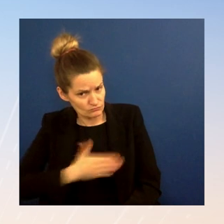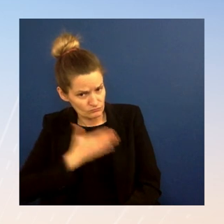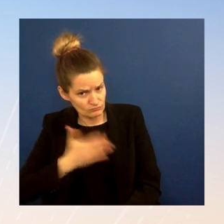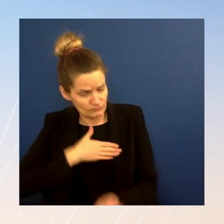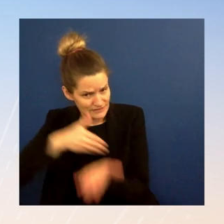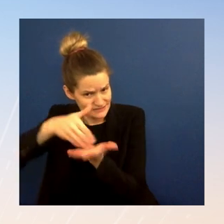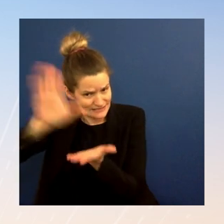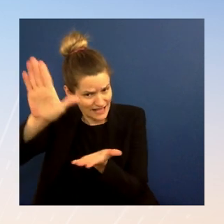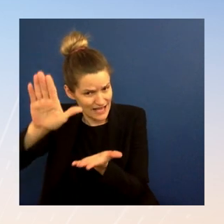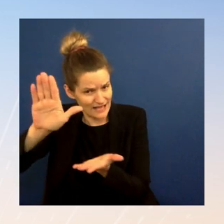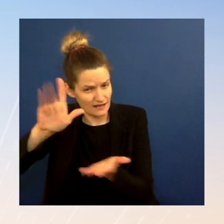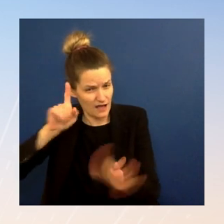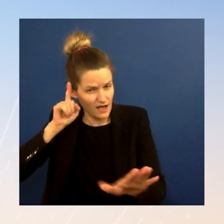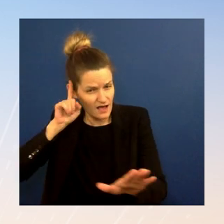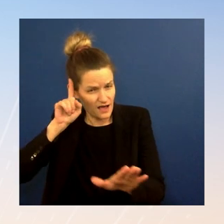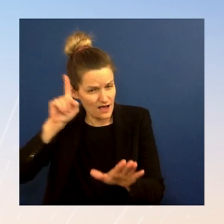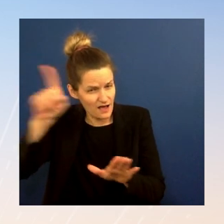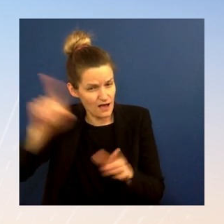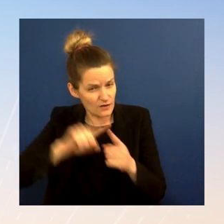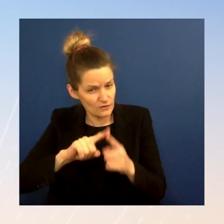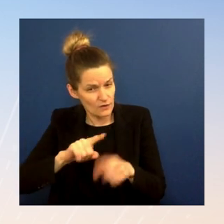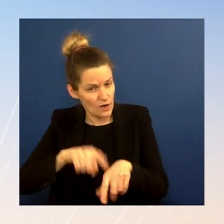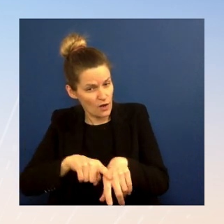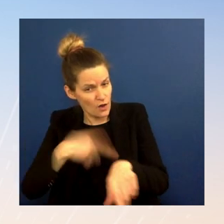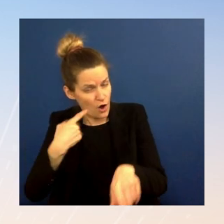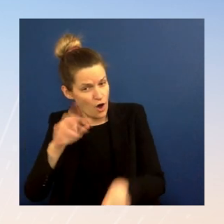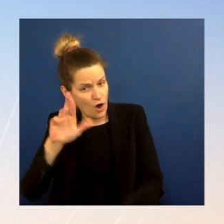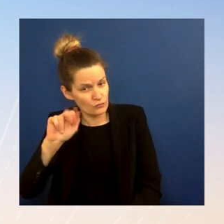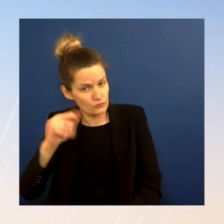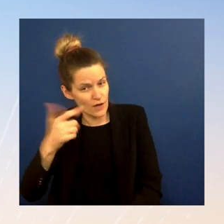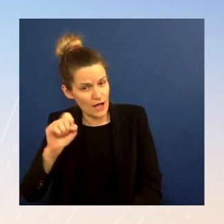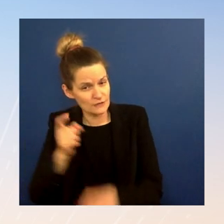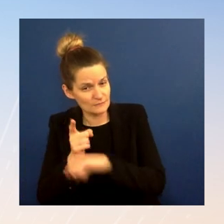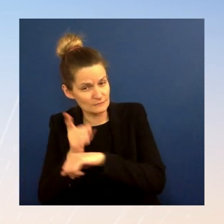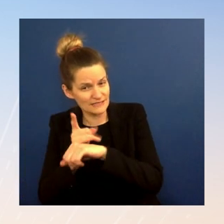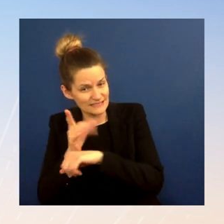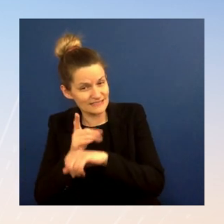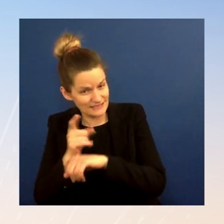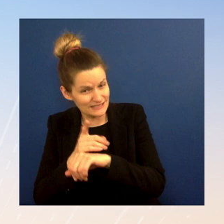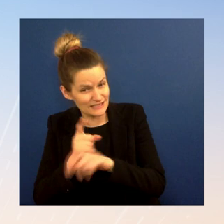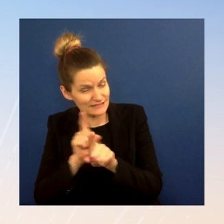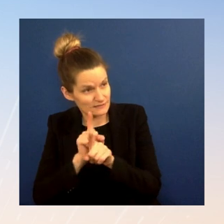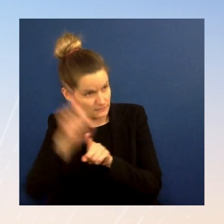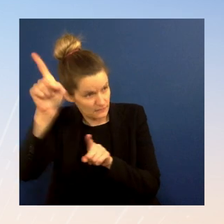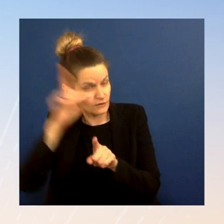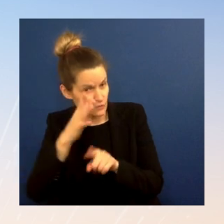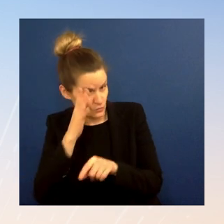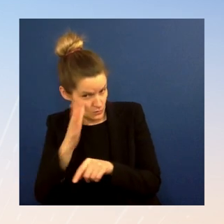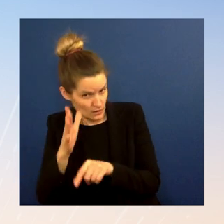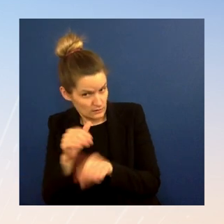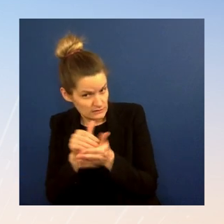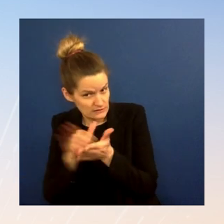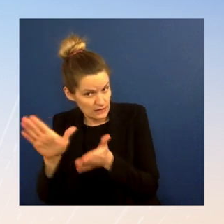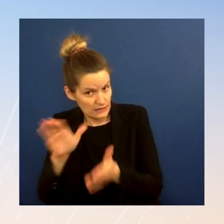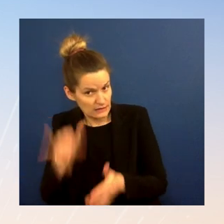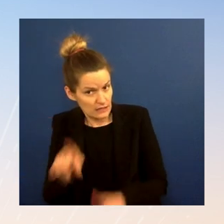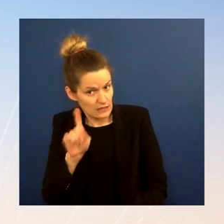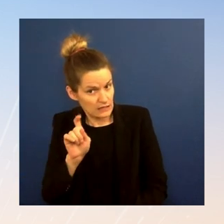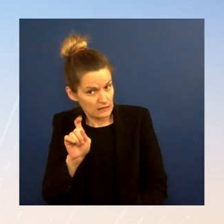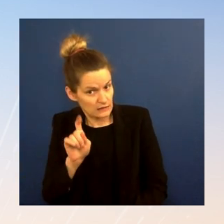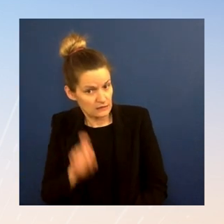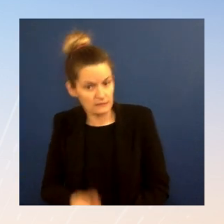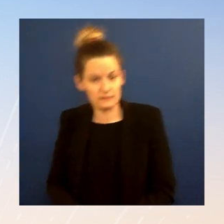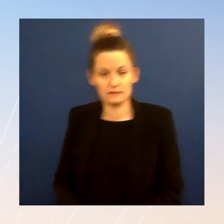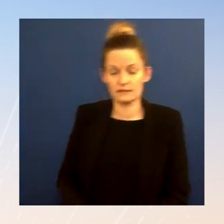would backfill. Does the administration see this as a done deal, as something that is imminent that will happen? Well, it's the decision of